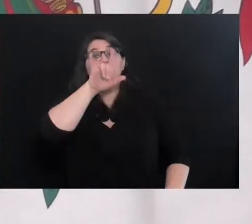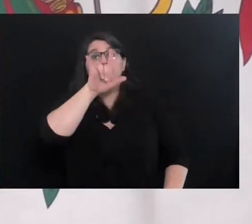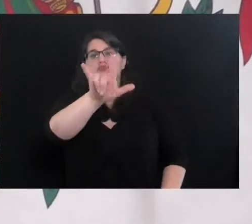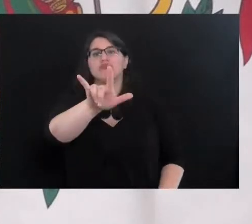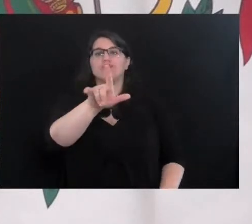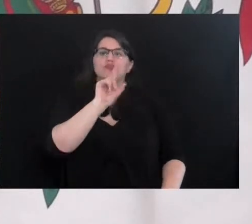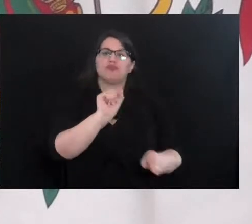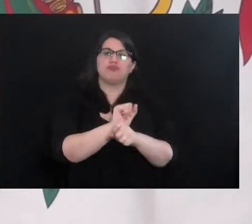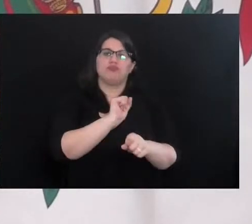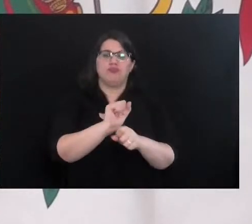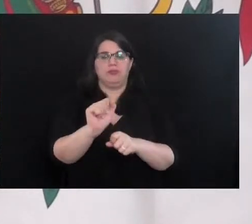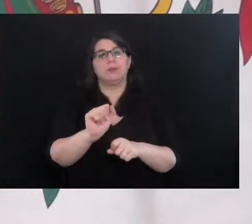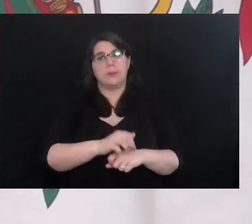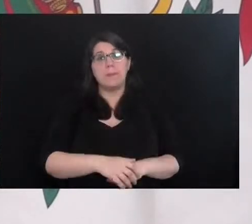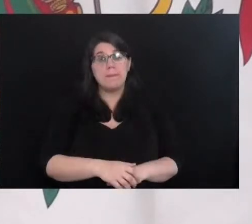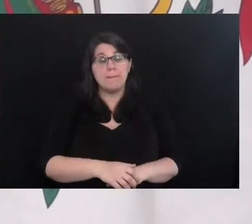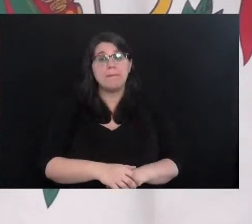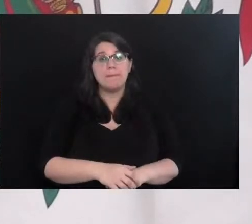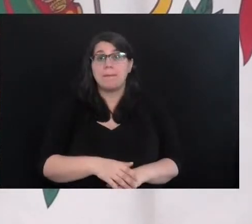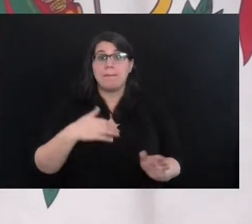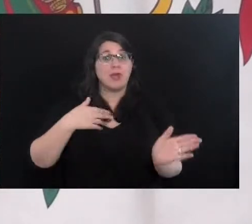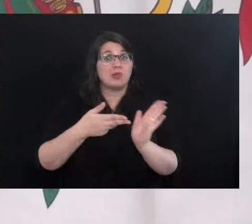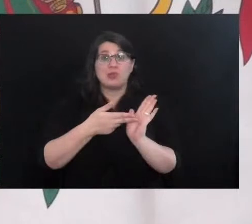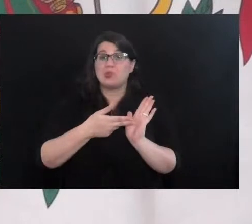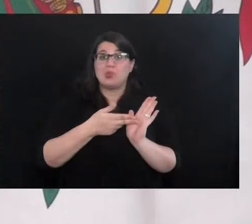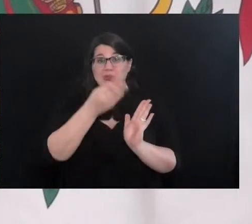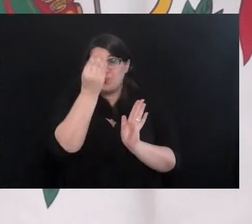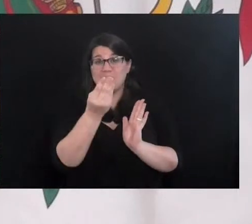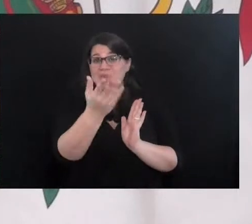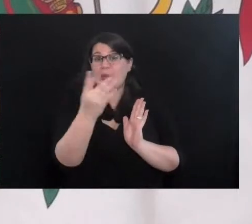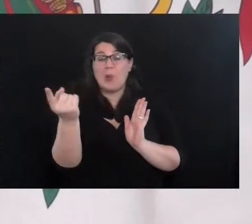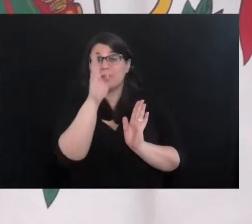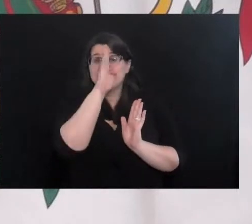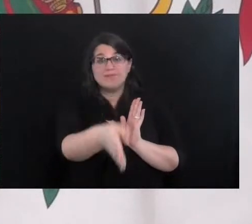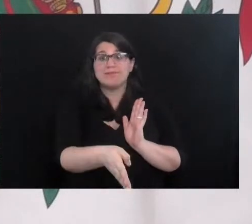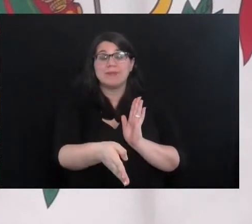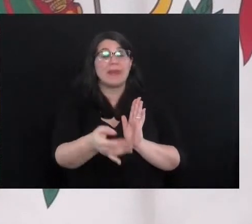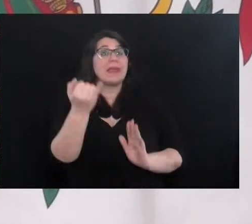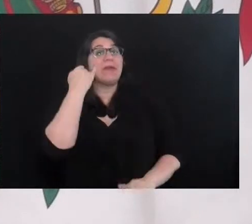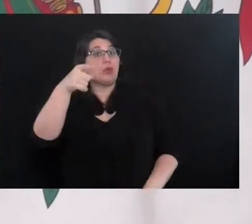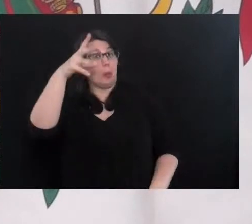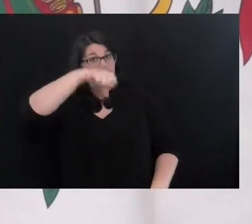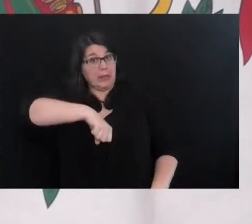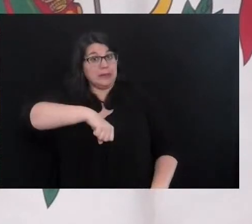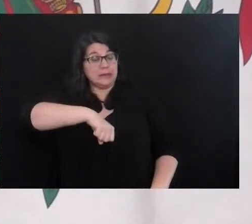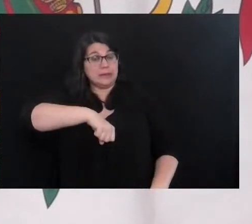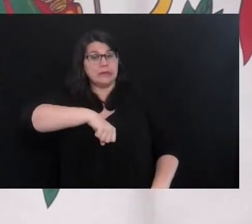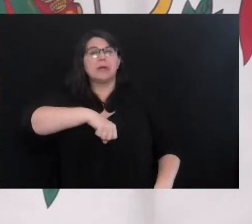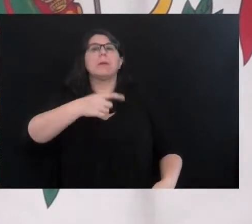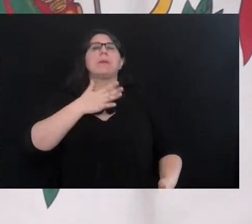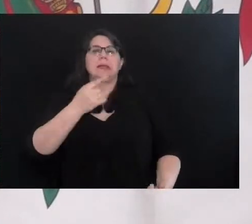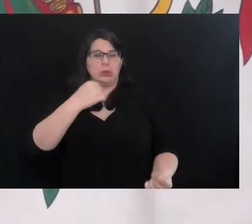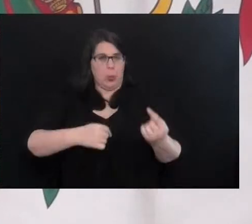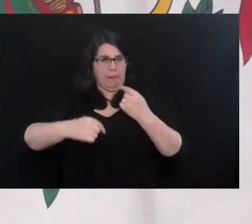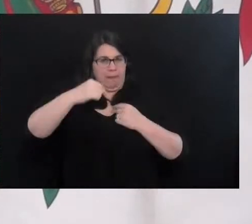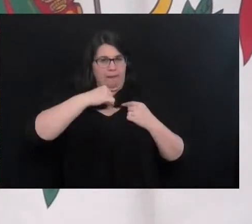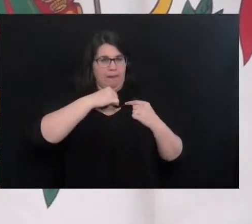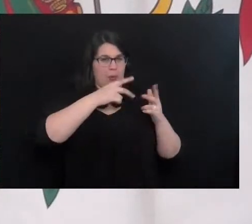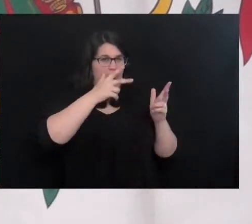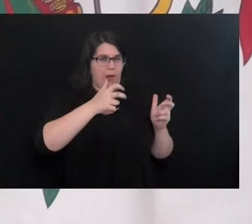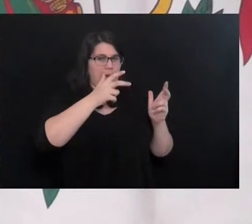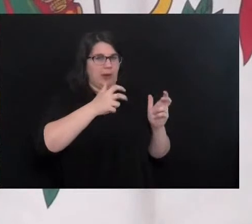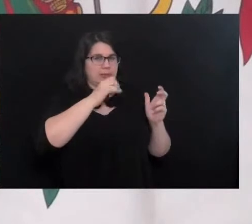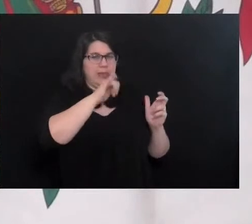more sincere or more truthful than what I've already told you. And if you missed it, then go back and please, you